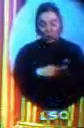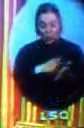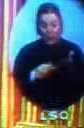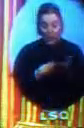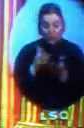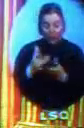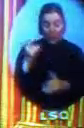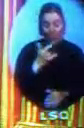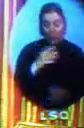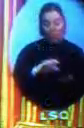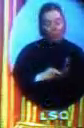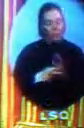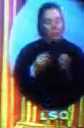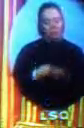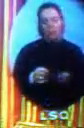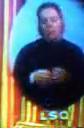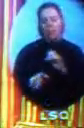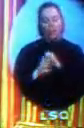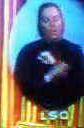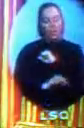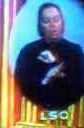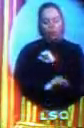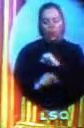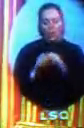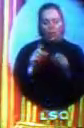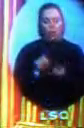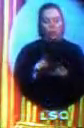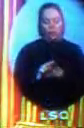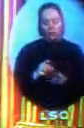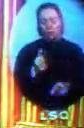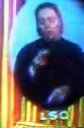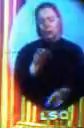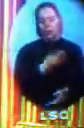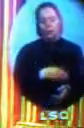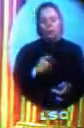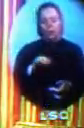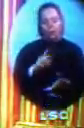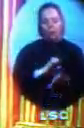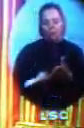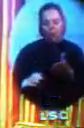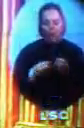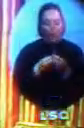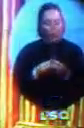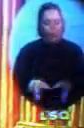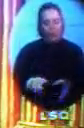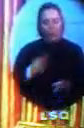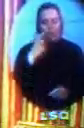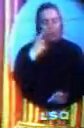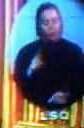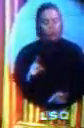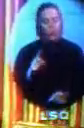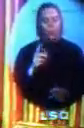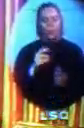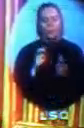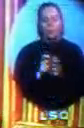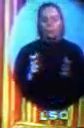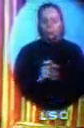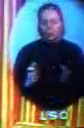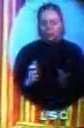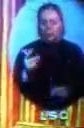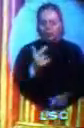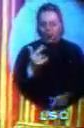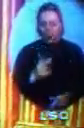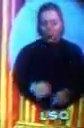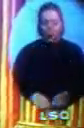jobs and investment related to 65 planes, but also billions of dollars and thousands of Canadian jobs lost related to thousands of planes to be built as part of the broader